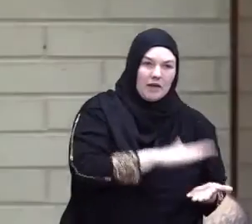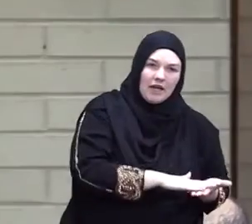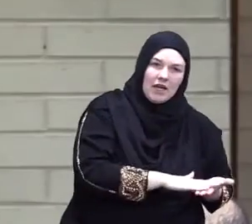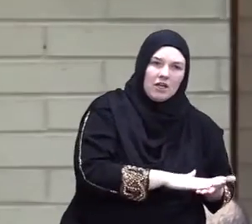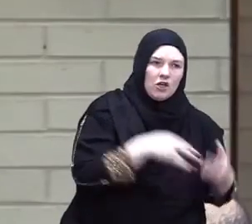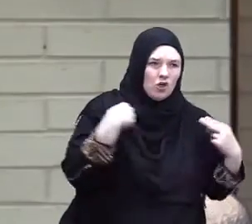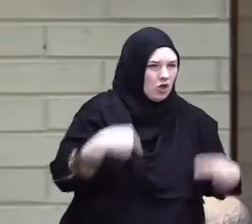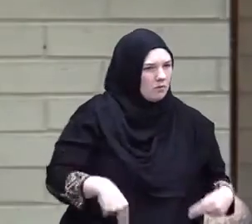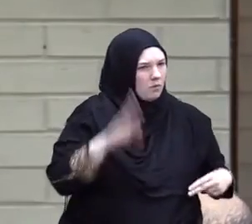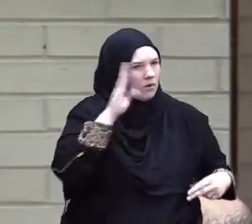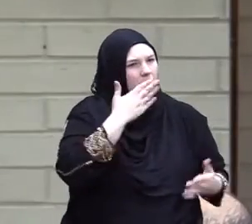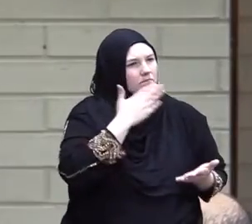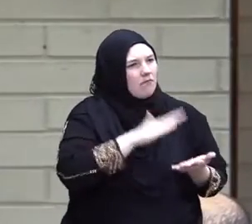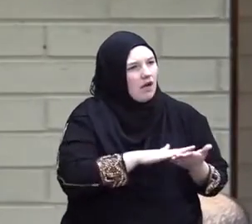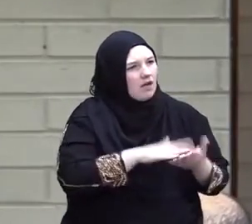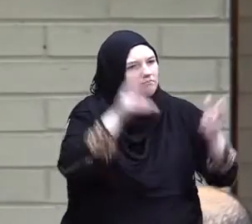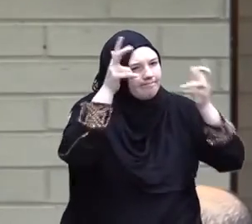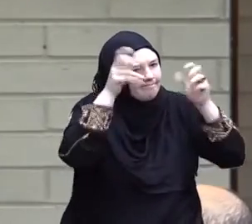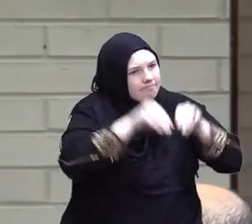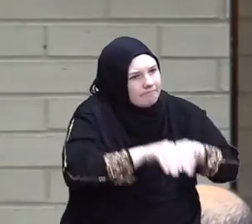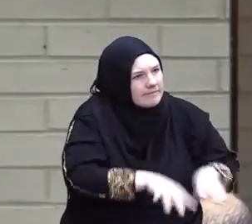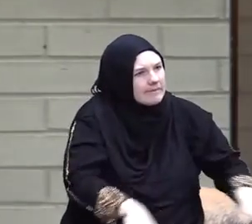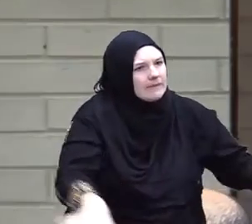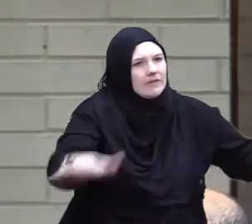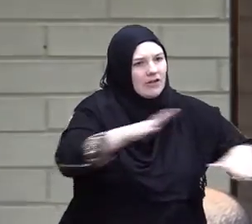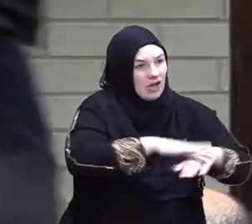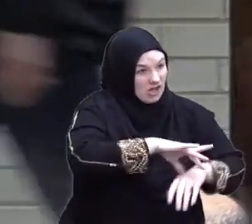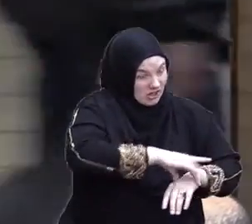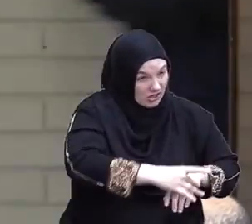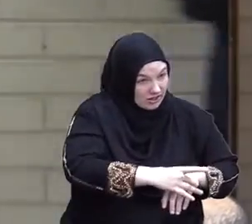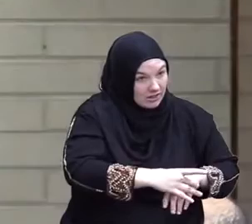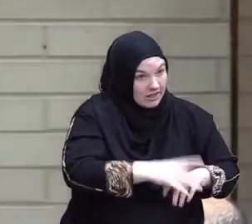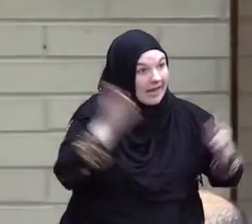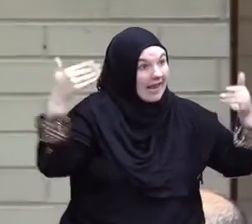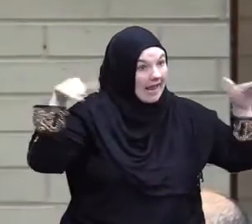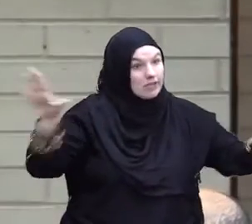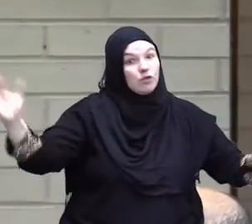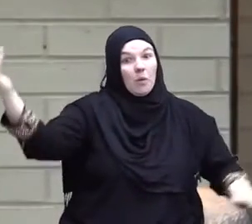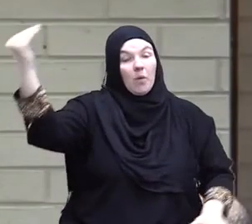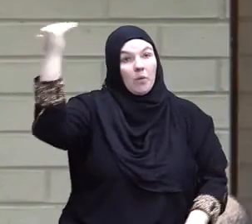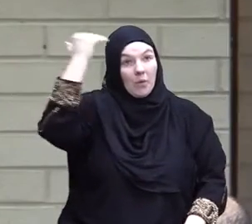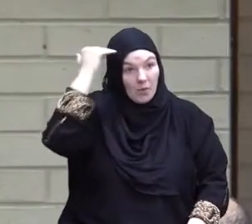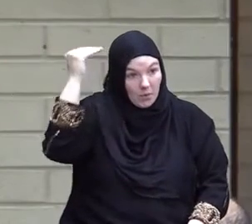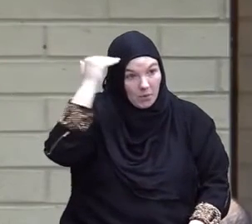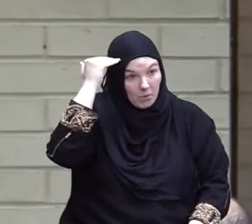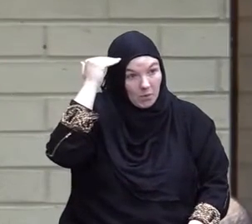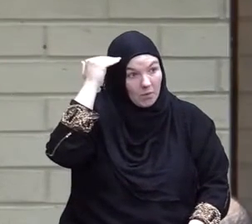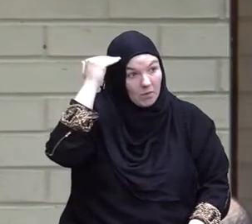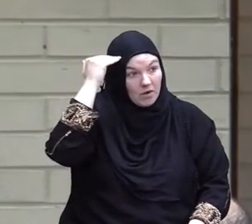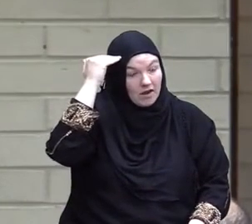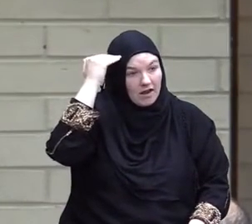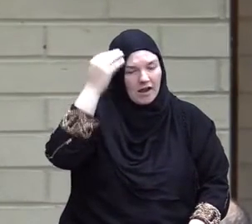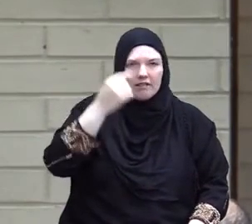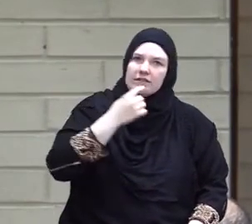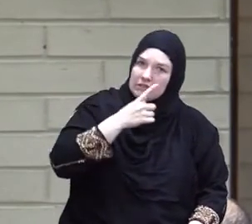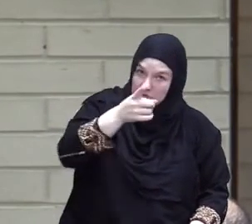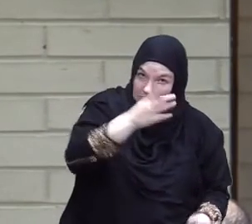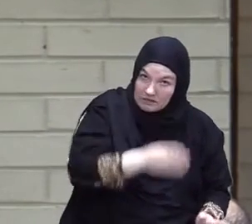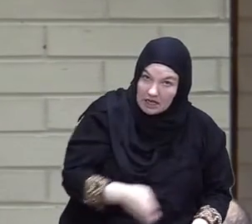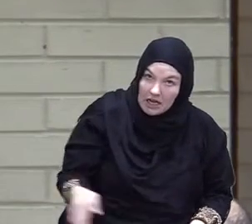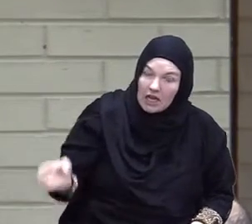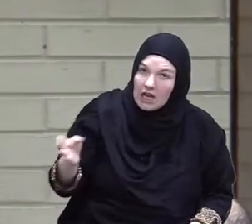bring, is this the one that you're talking about? So they knew beforehand and they were